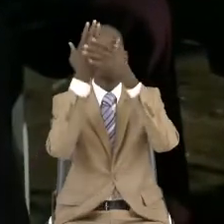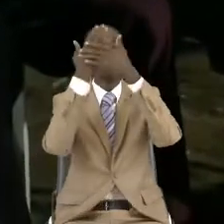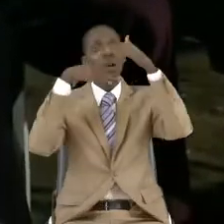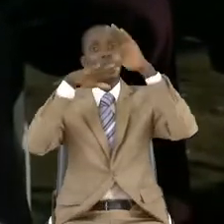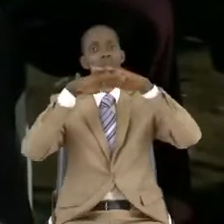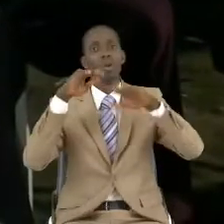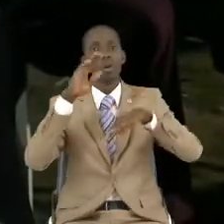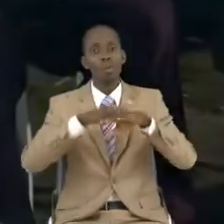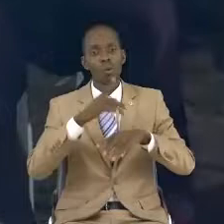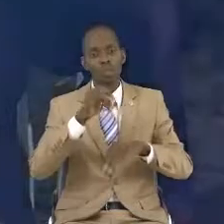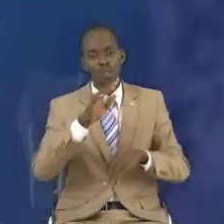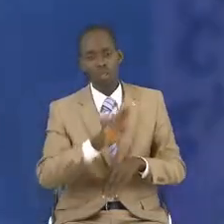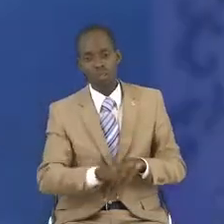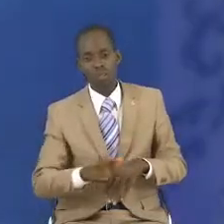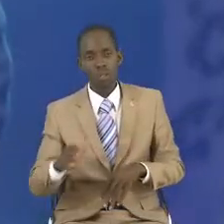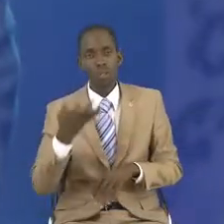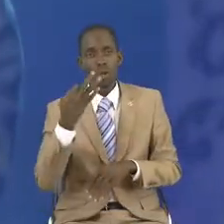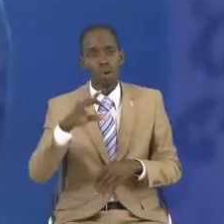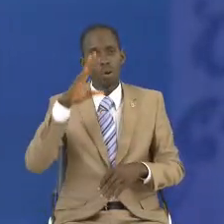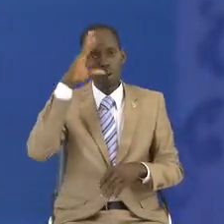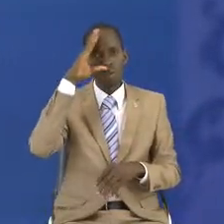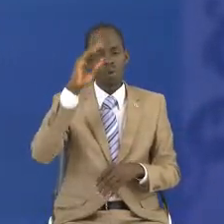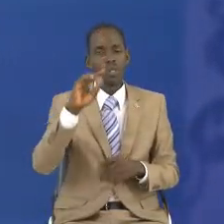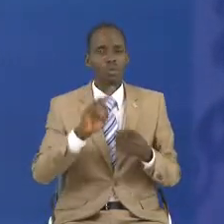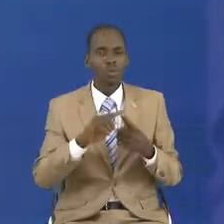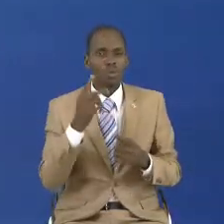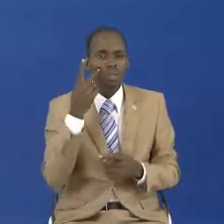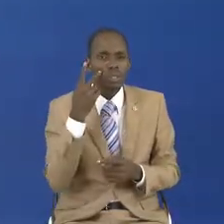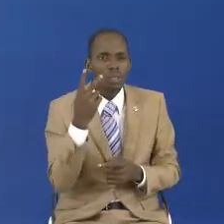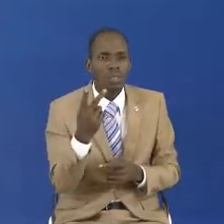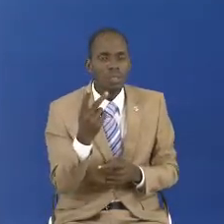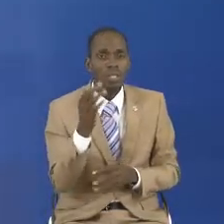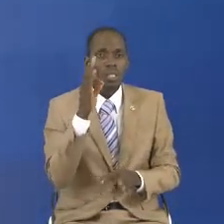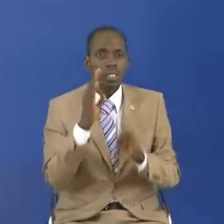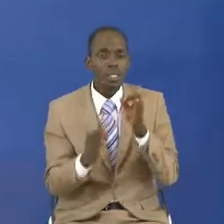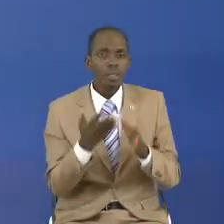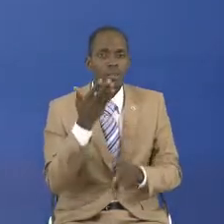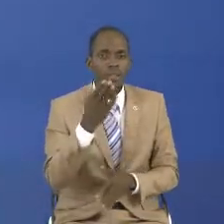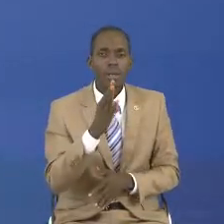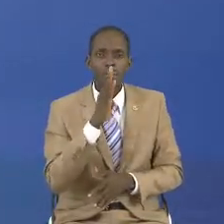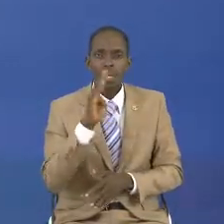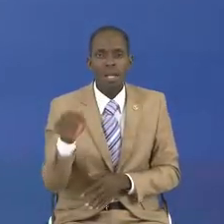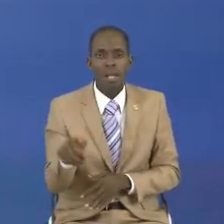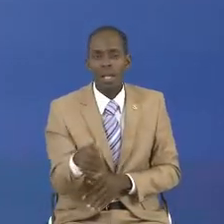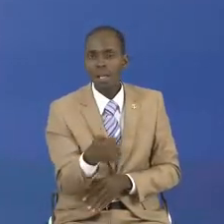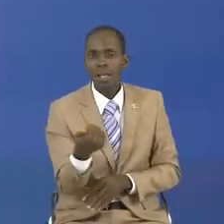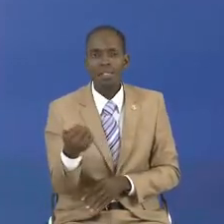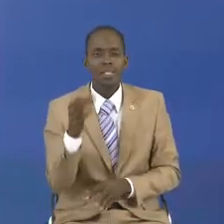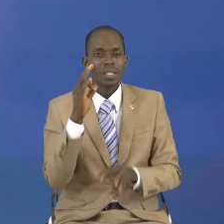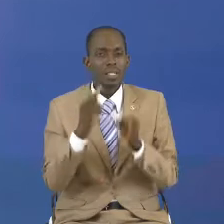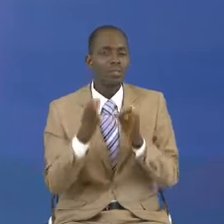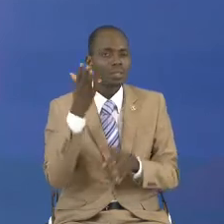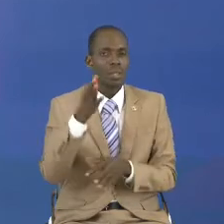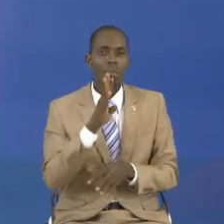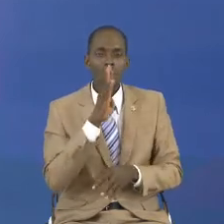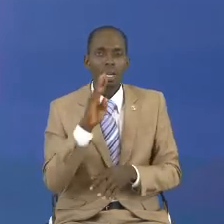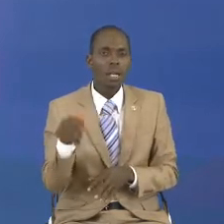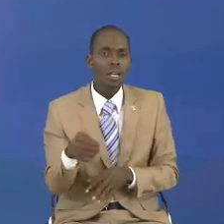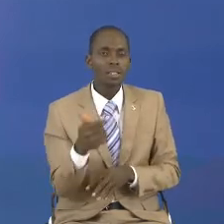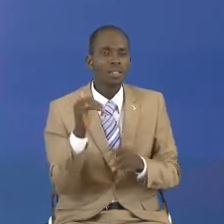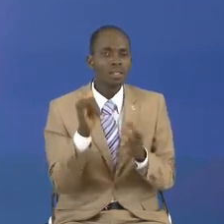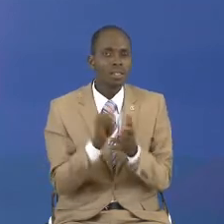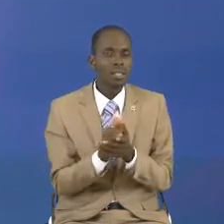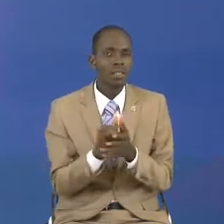children of men to see if there be any if there were any that did understand